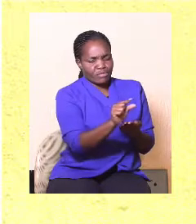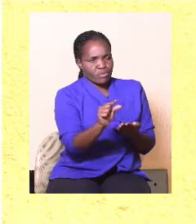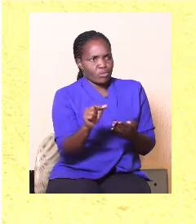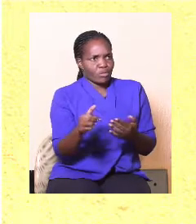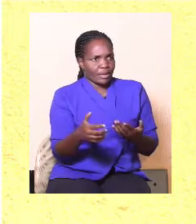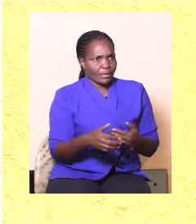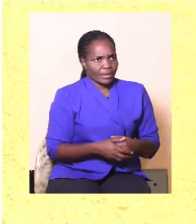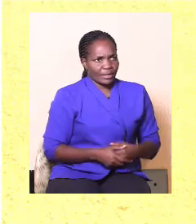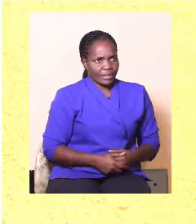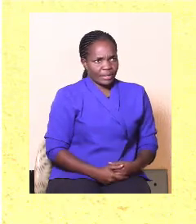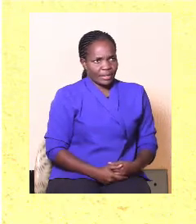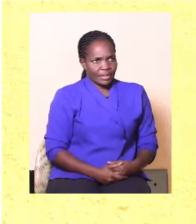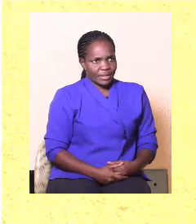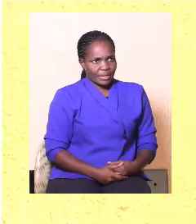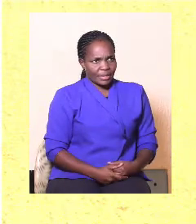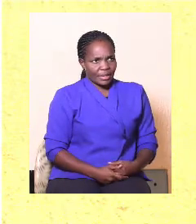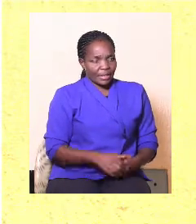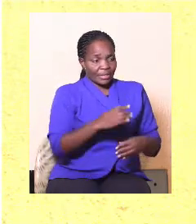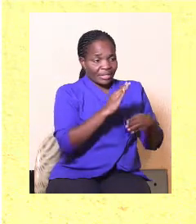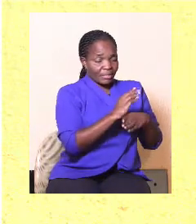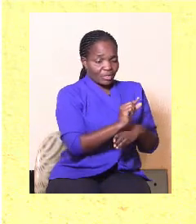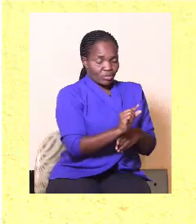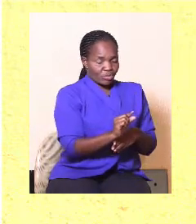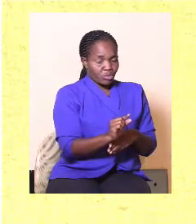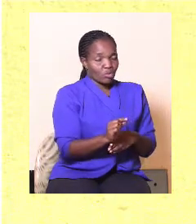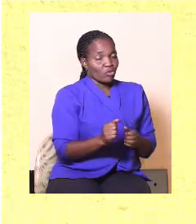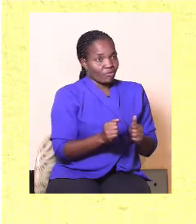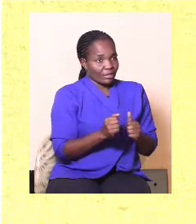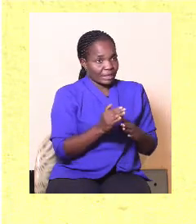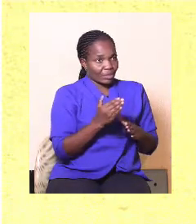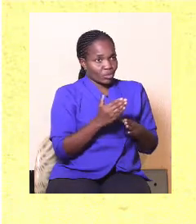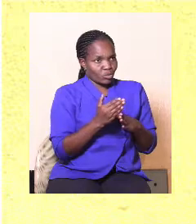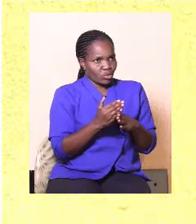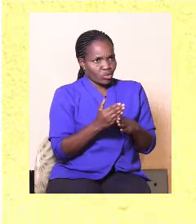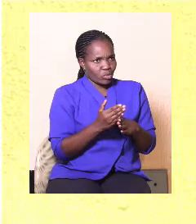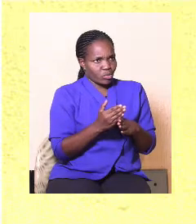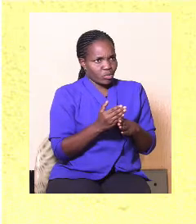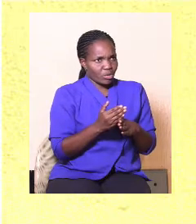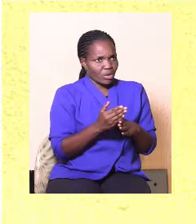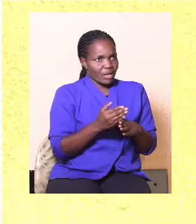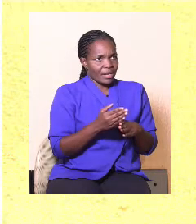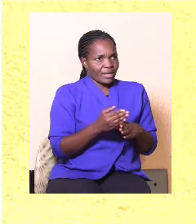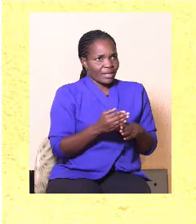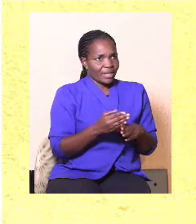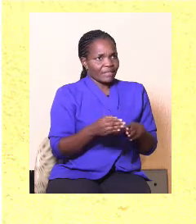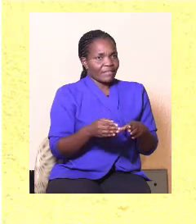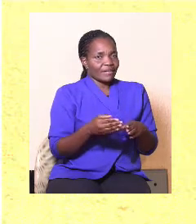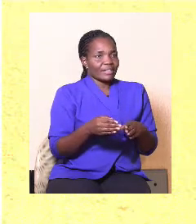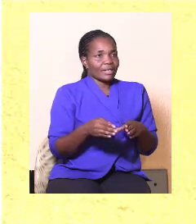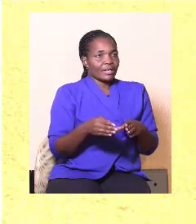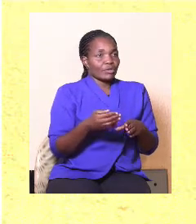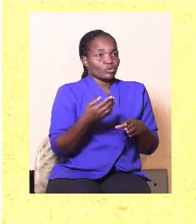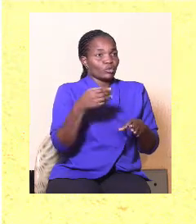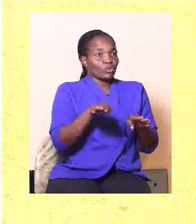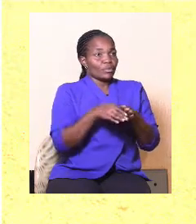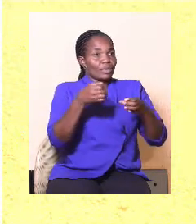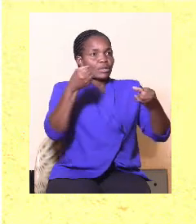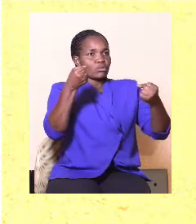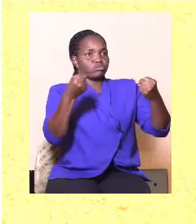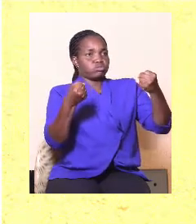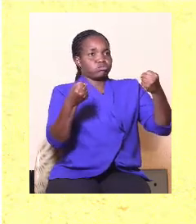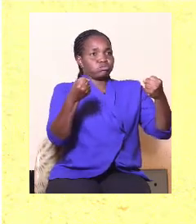just started to pick up, the first produce, you know, getting a truck from Tsumeb to bring all the veggies here it's not